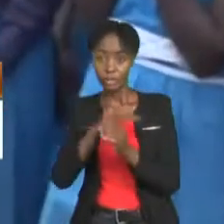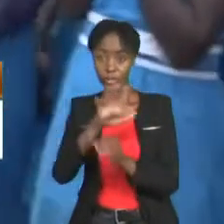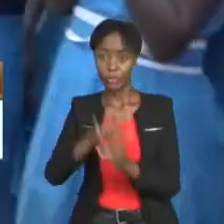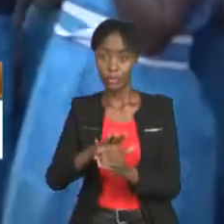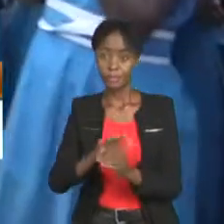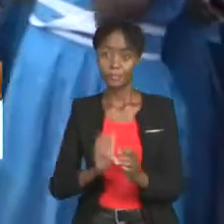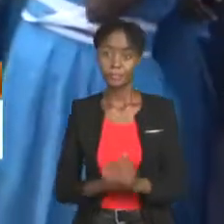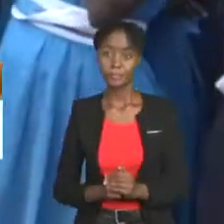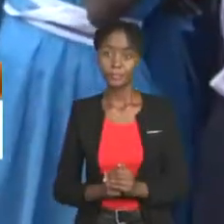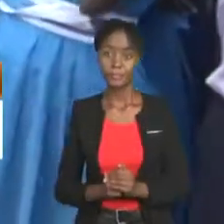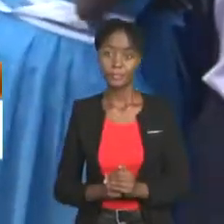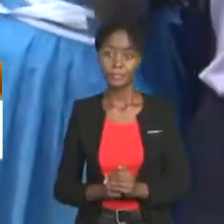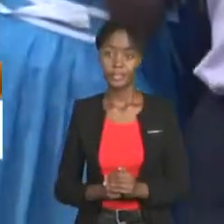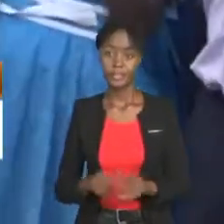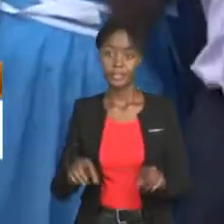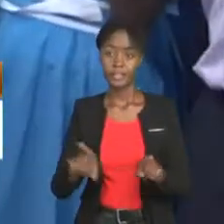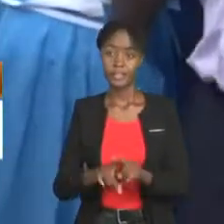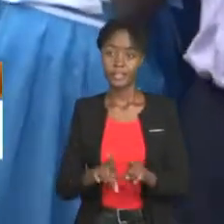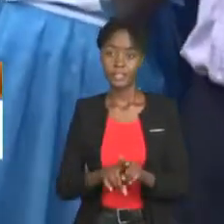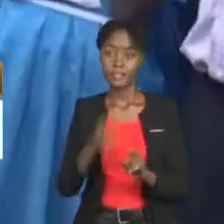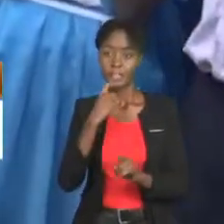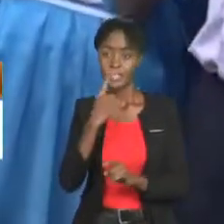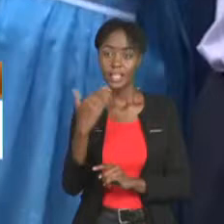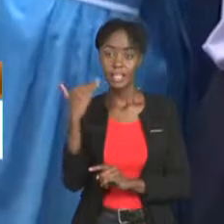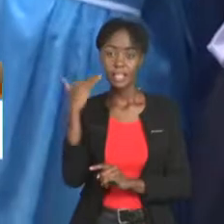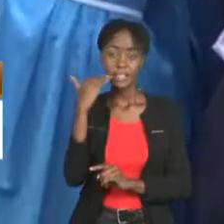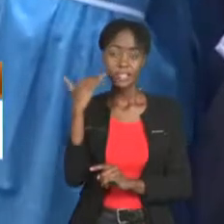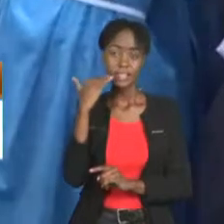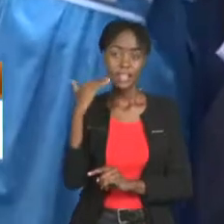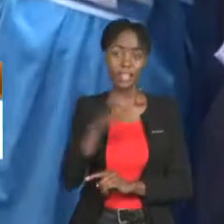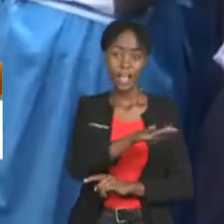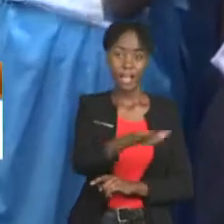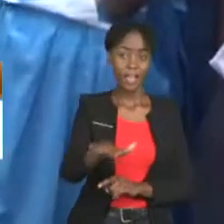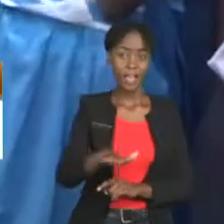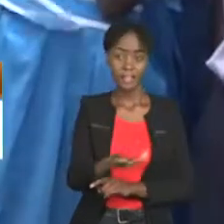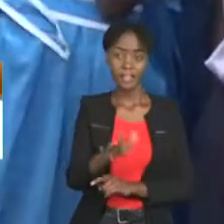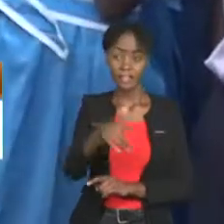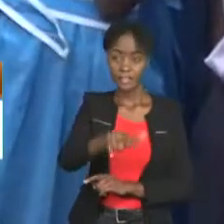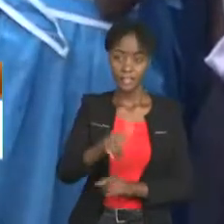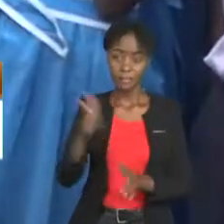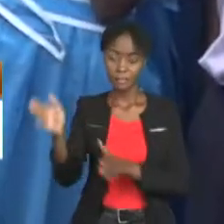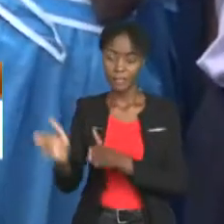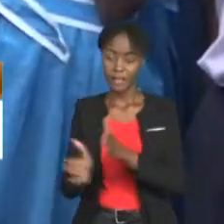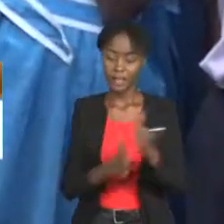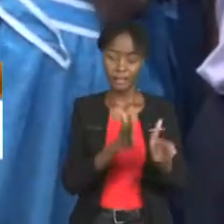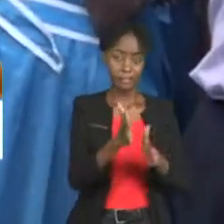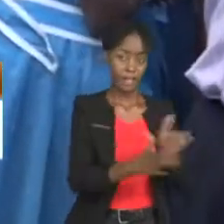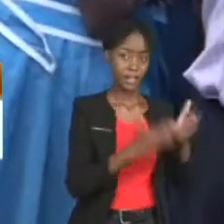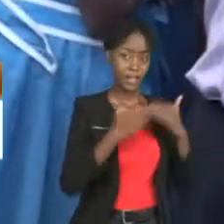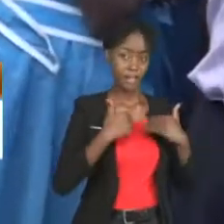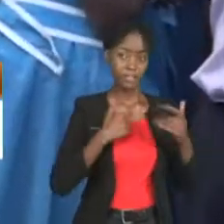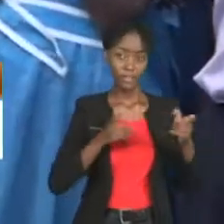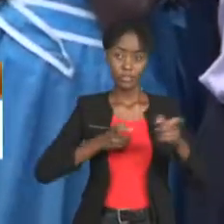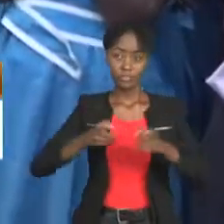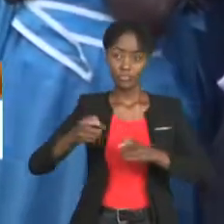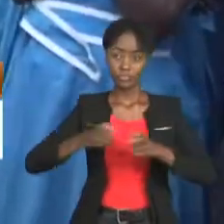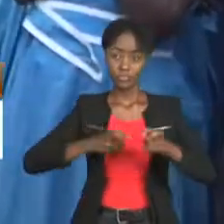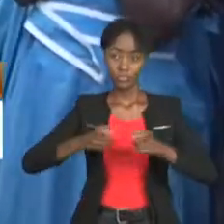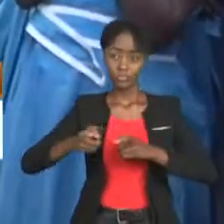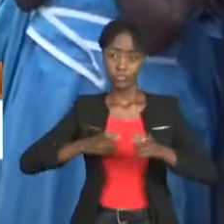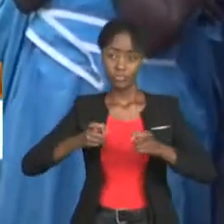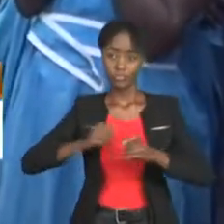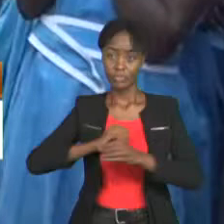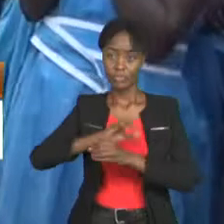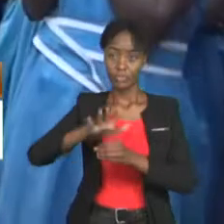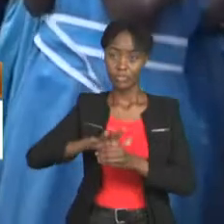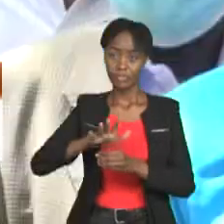kuwa serikali ya kaunti ya Siaya imeendelea kuweka itifaki za afya ya umma kuzuia kuenea kwa korona katika taasisi za elimu katika